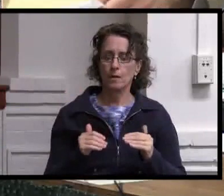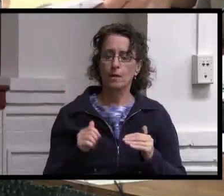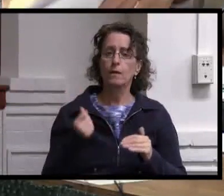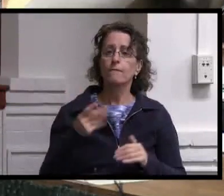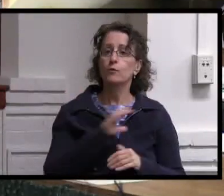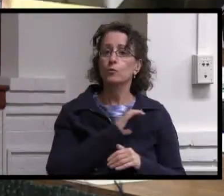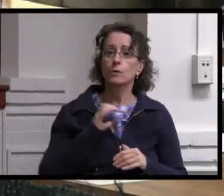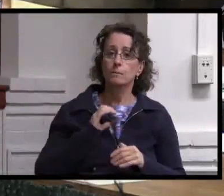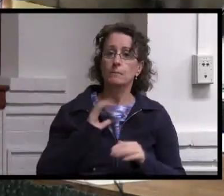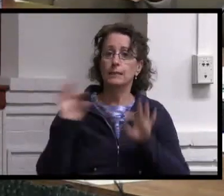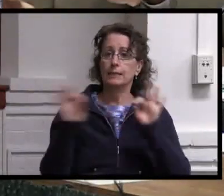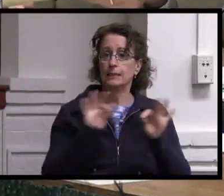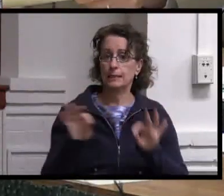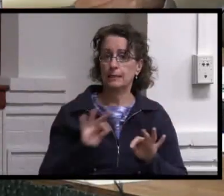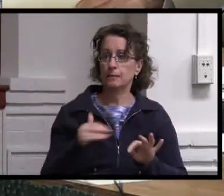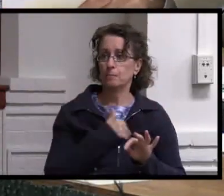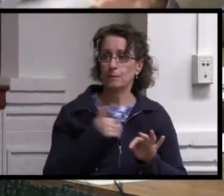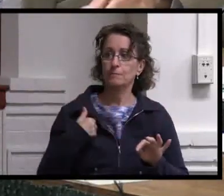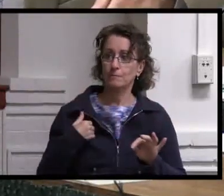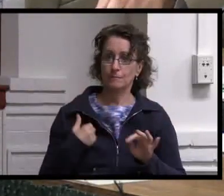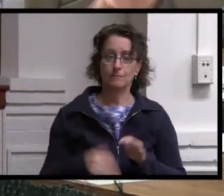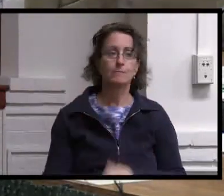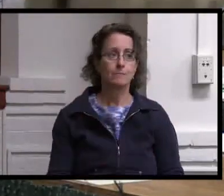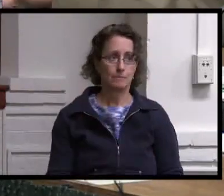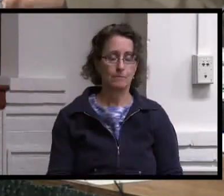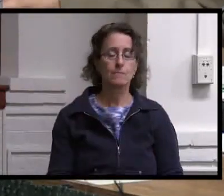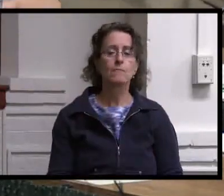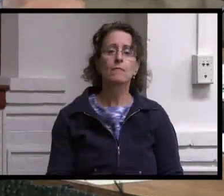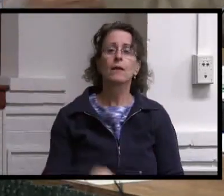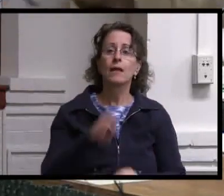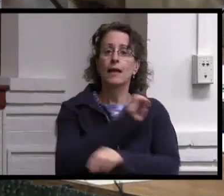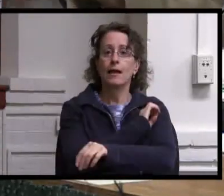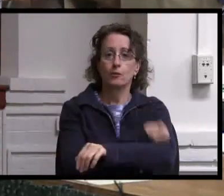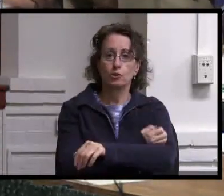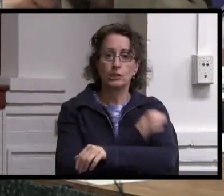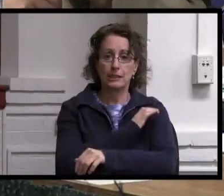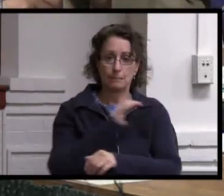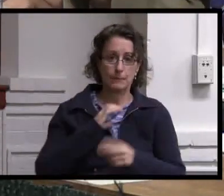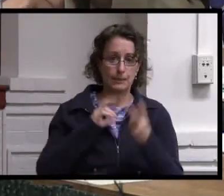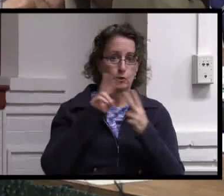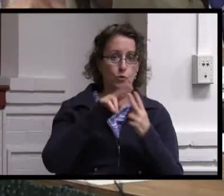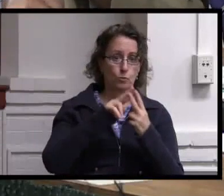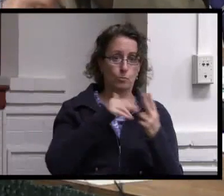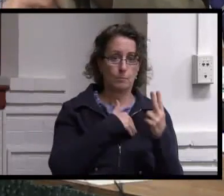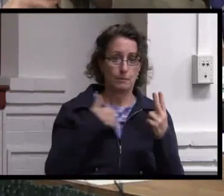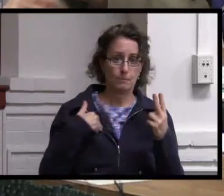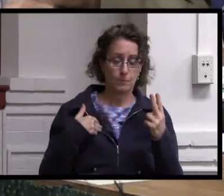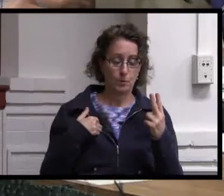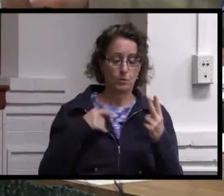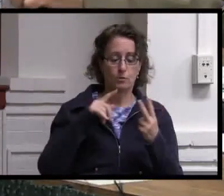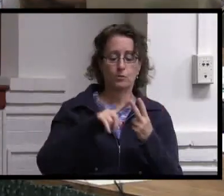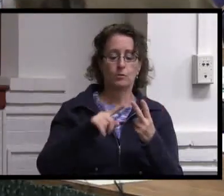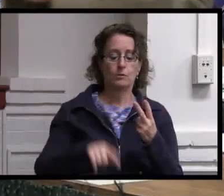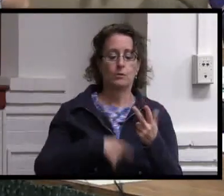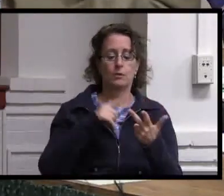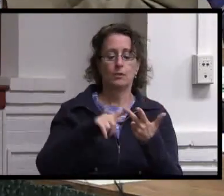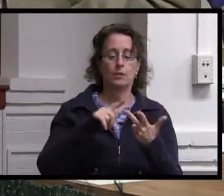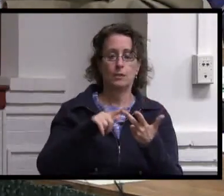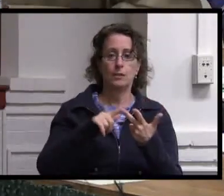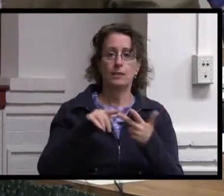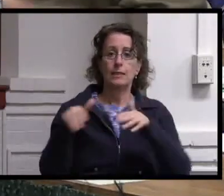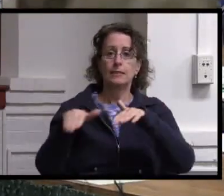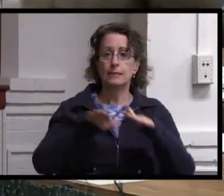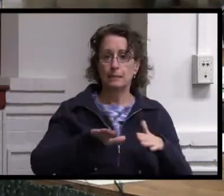committee appointments to make. Two members of the Energy Committee and one person to the